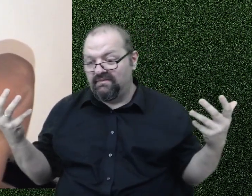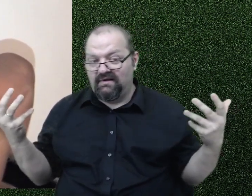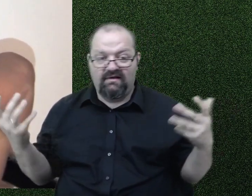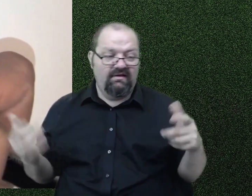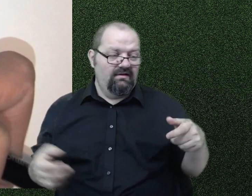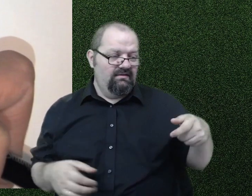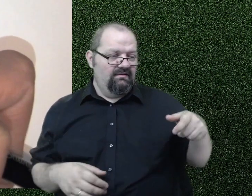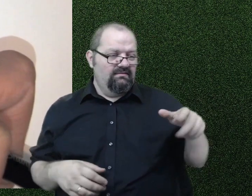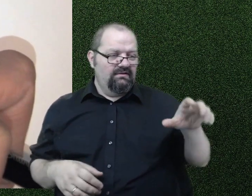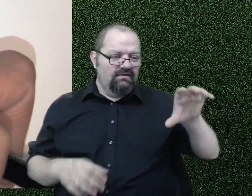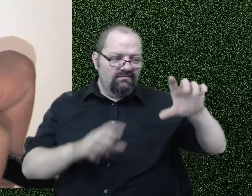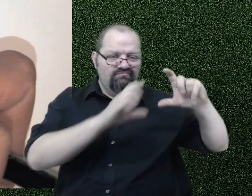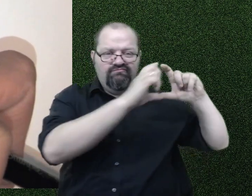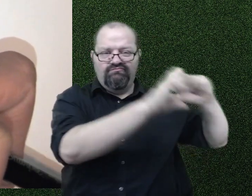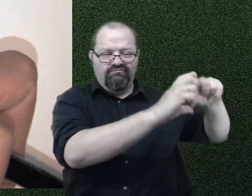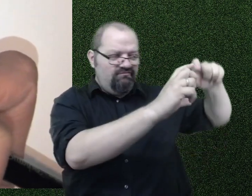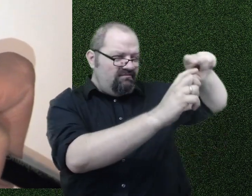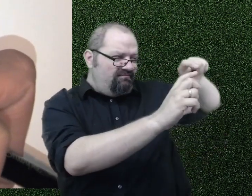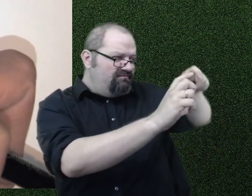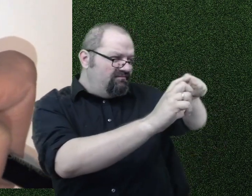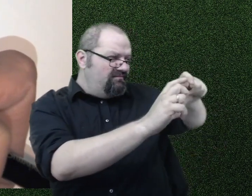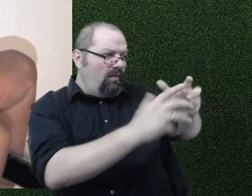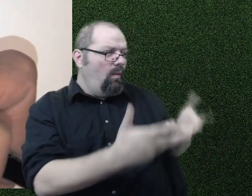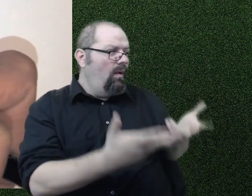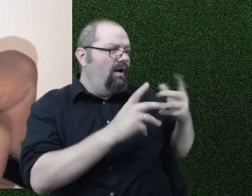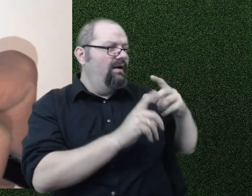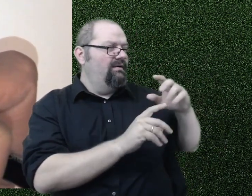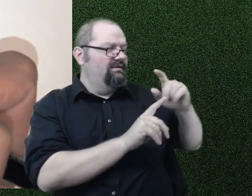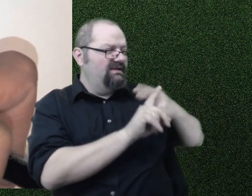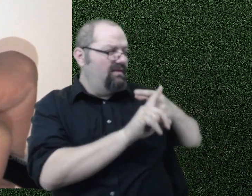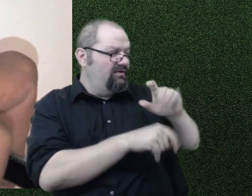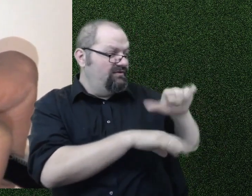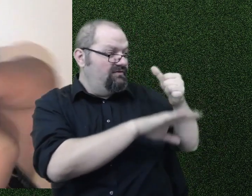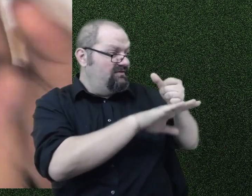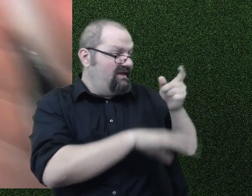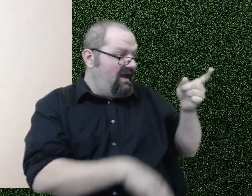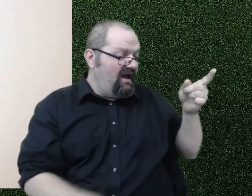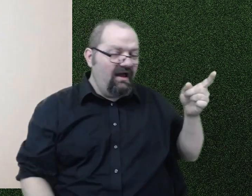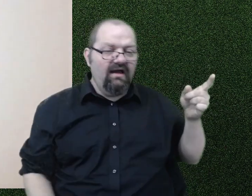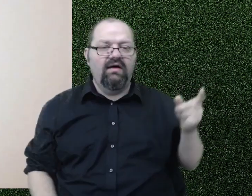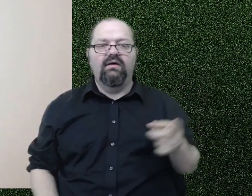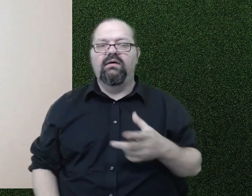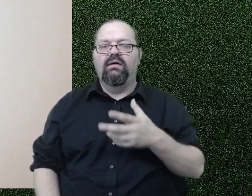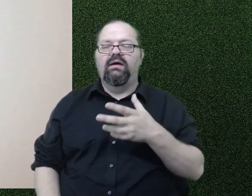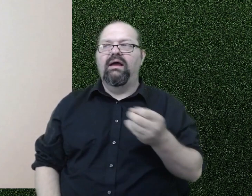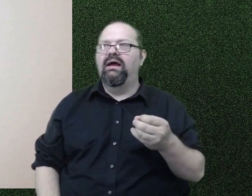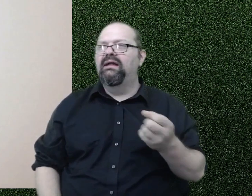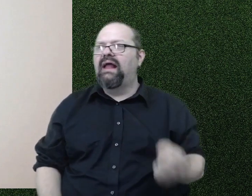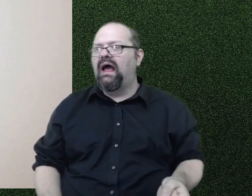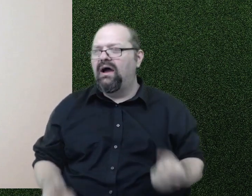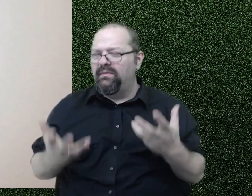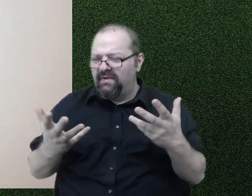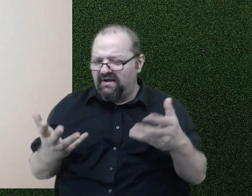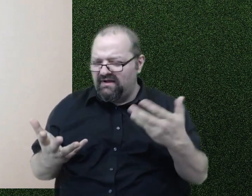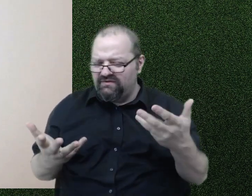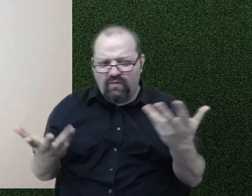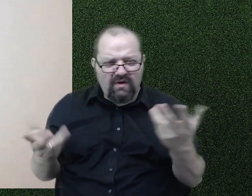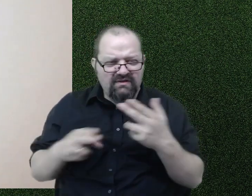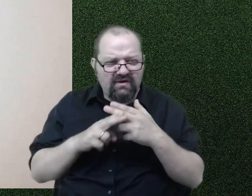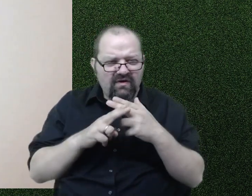thermostat setting and how much, what is it called in the